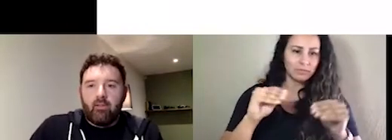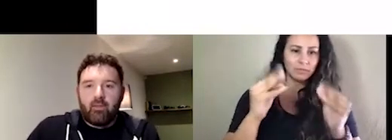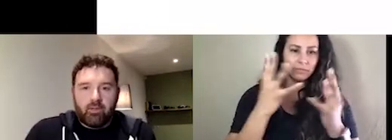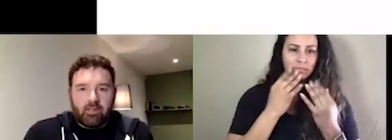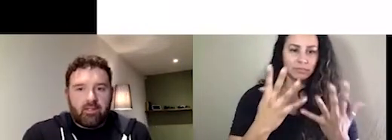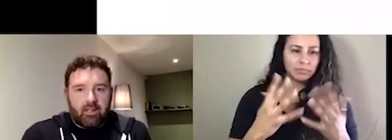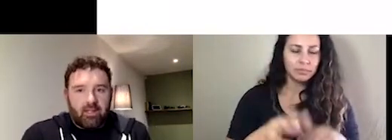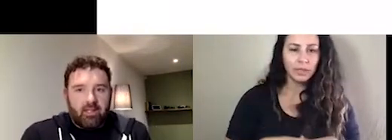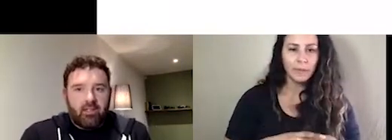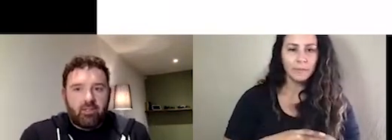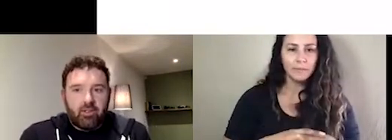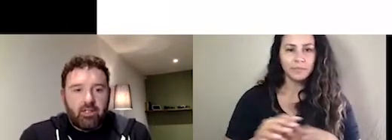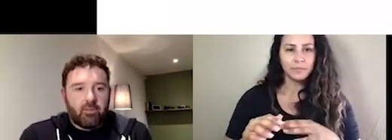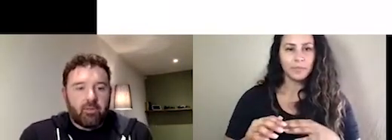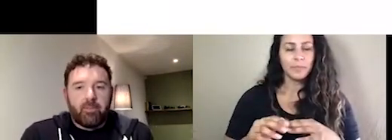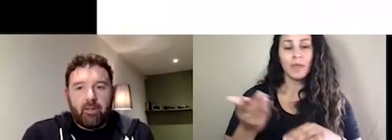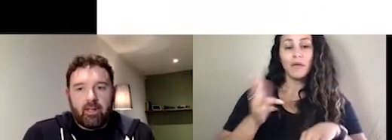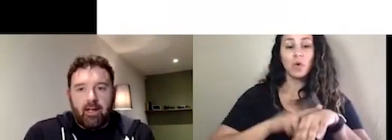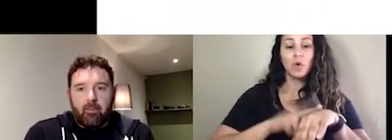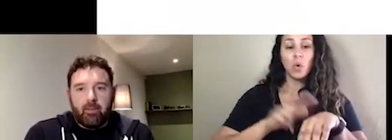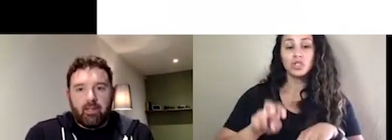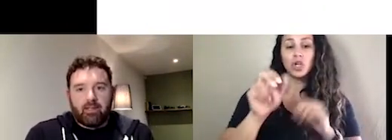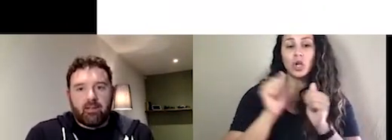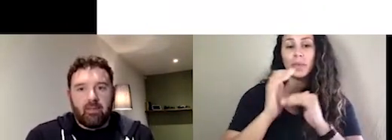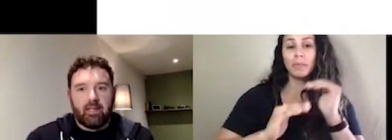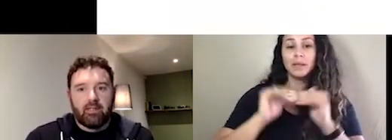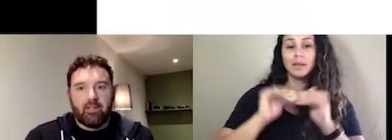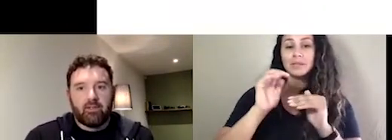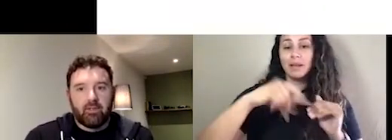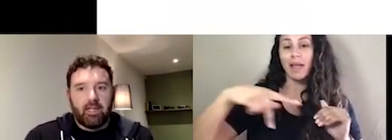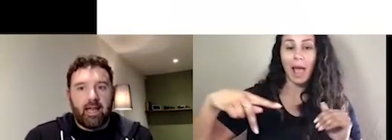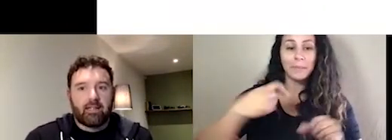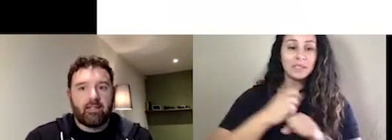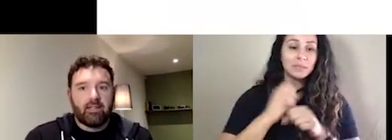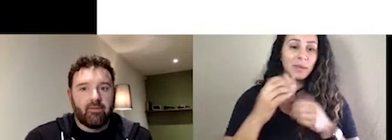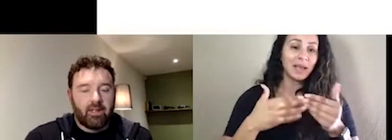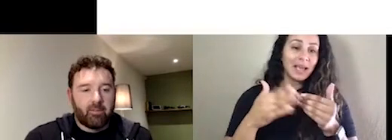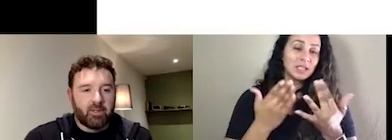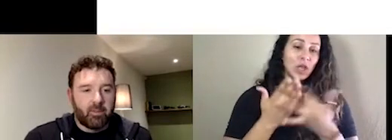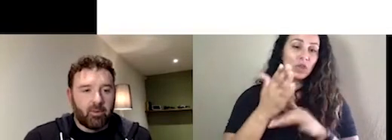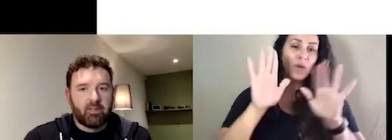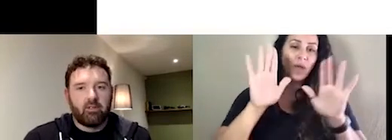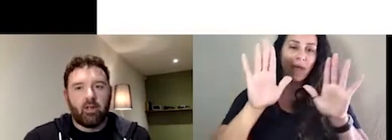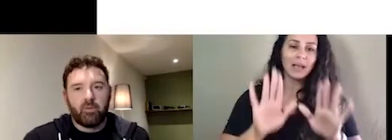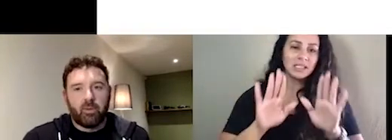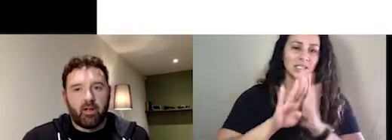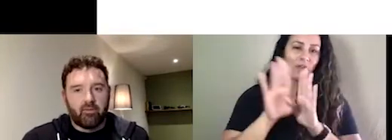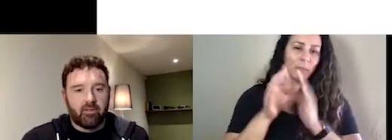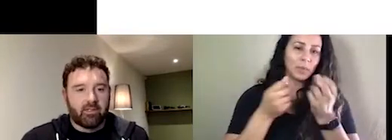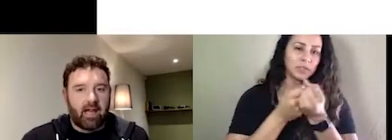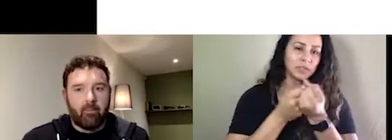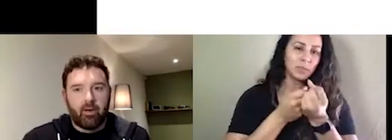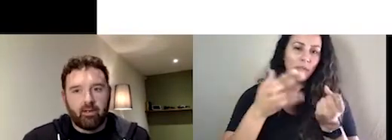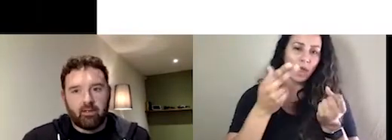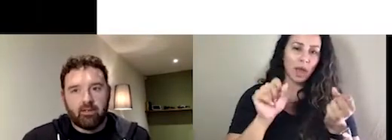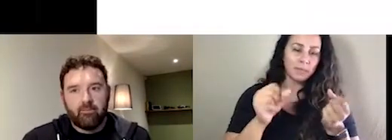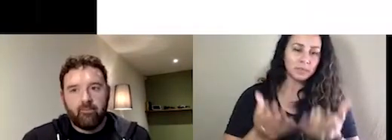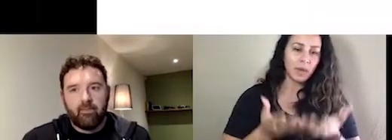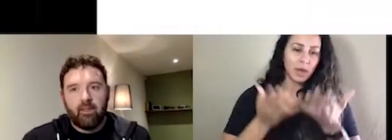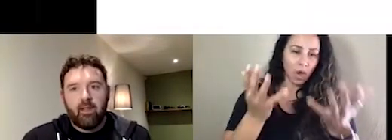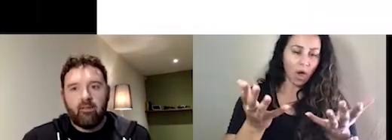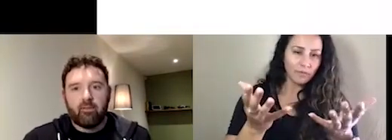And of course, the journey towards building an app is made easy through the excellent developer support HubSpot offers app